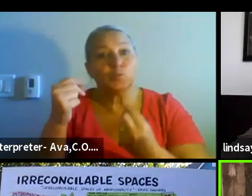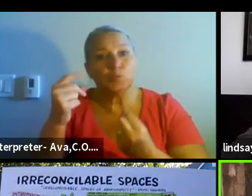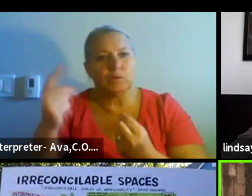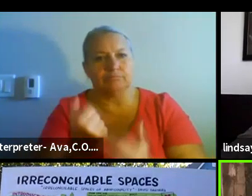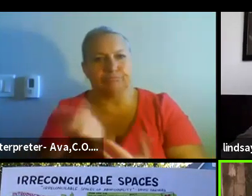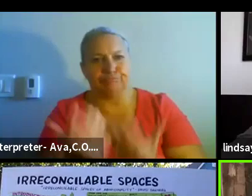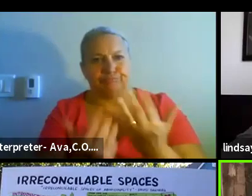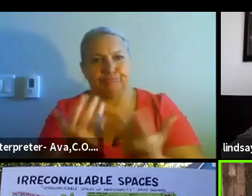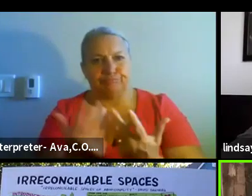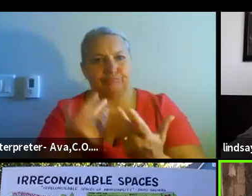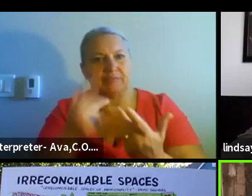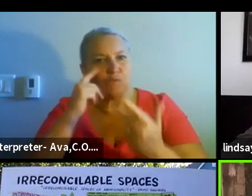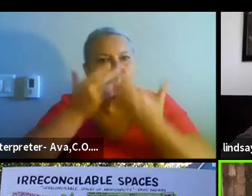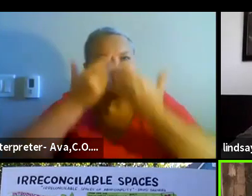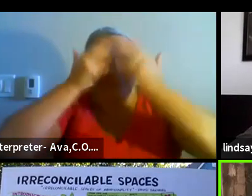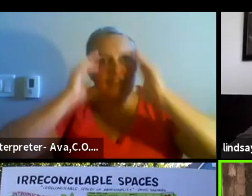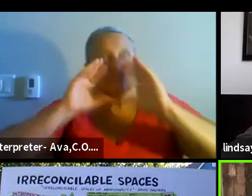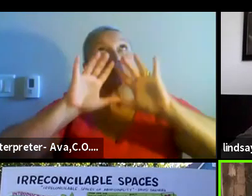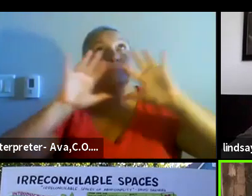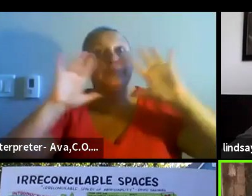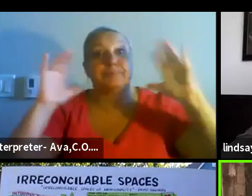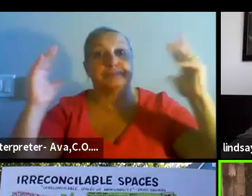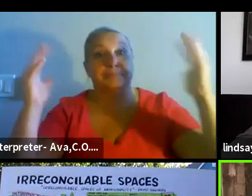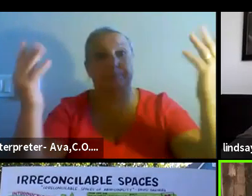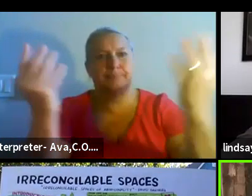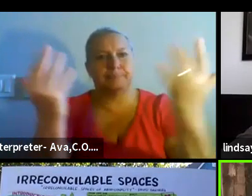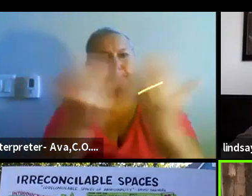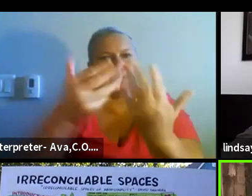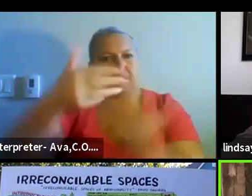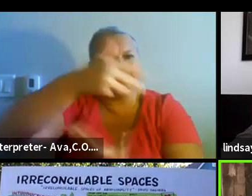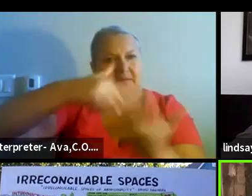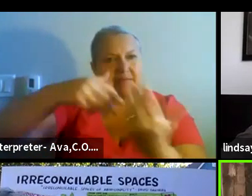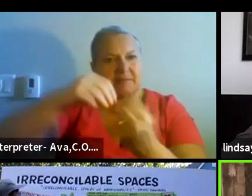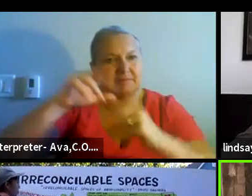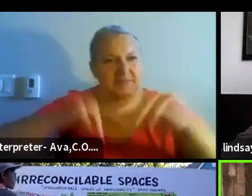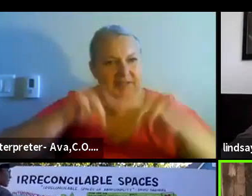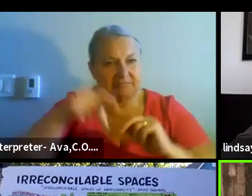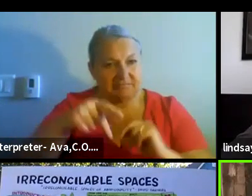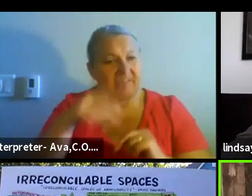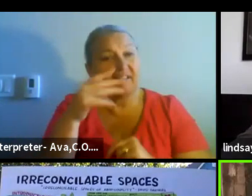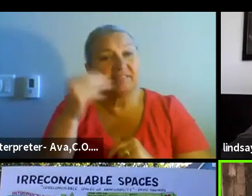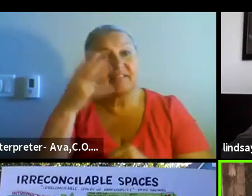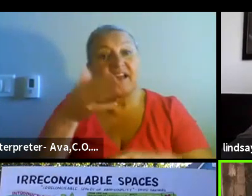And so afterwards to enter the workspace. And after that evening,